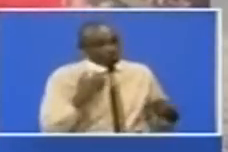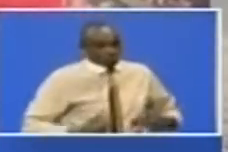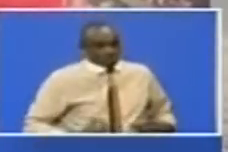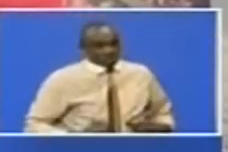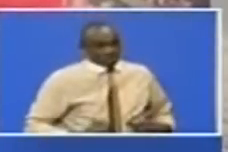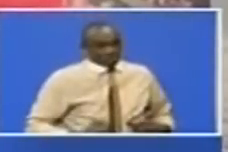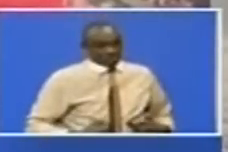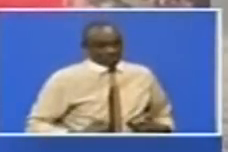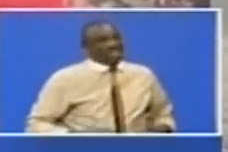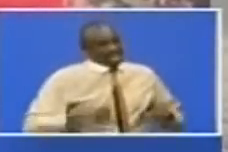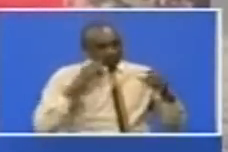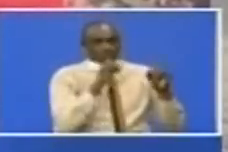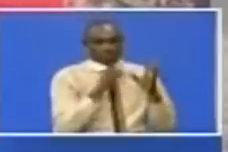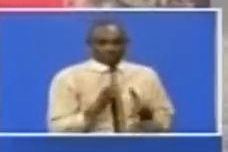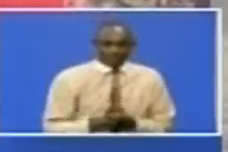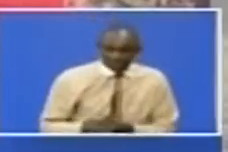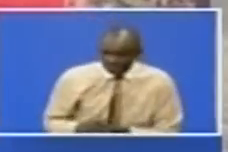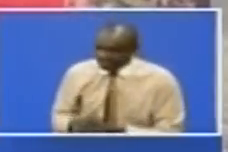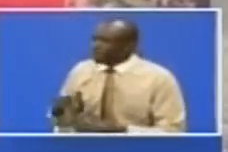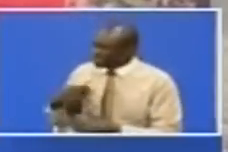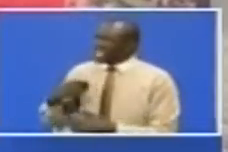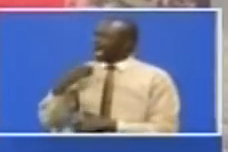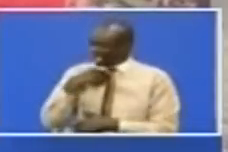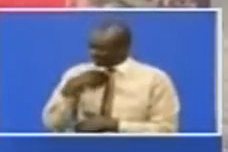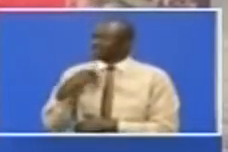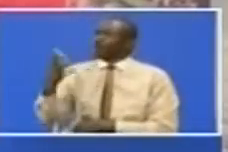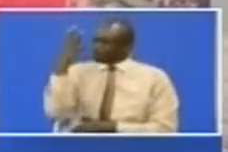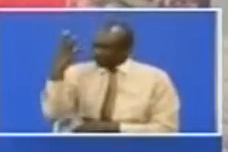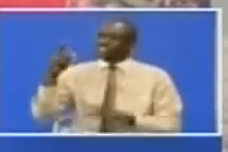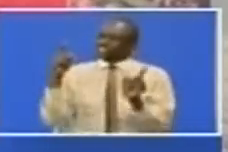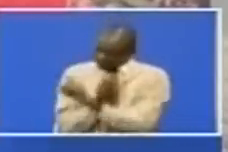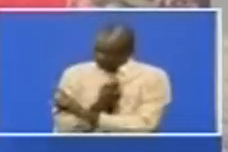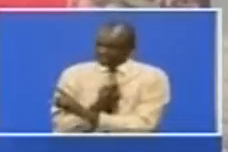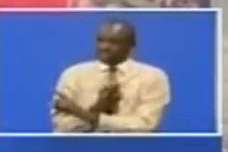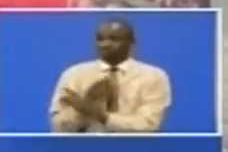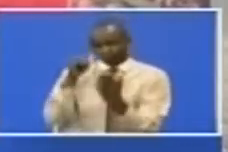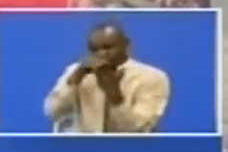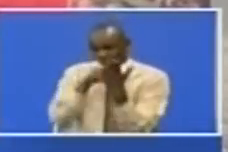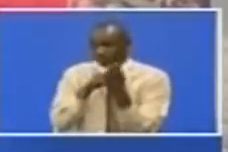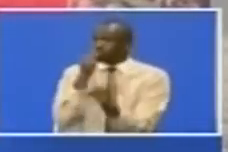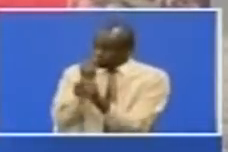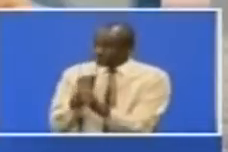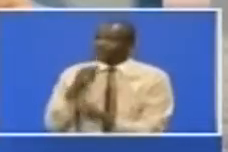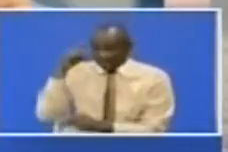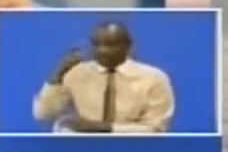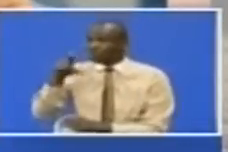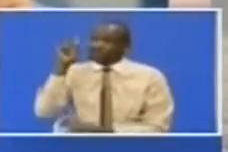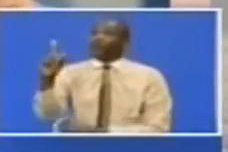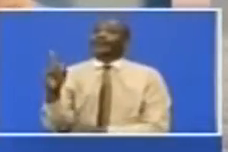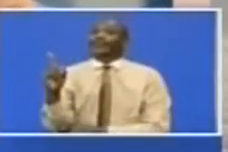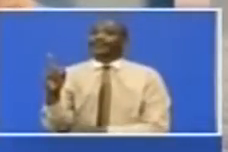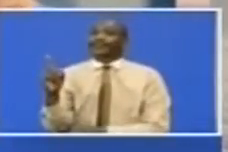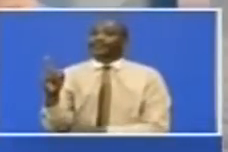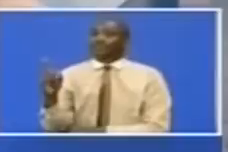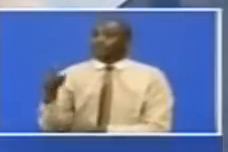know, or a life coach. I have like four different careers that I think you'd have fit perfectly. Which one. I'll tell you offline. I'll tell you